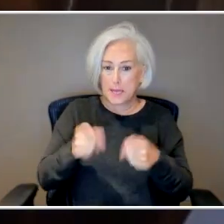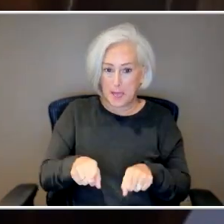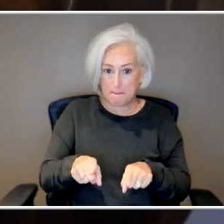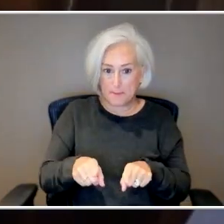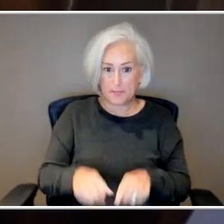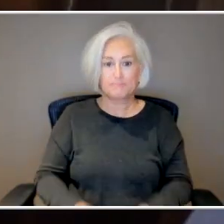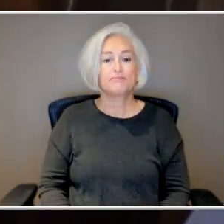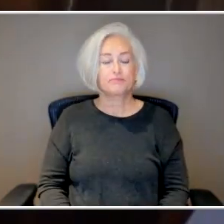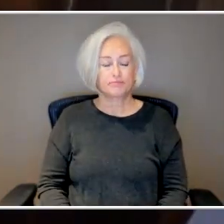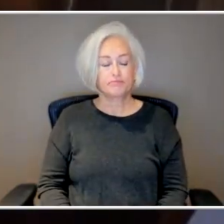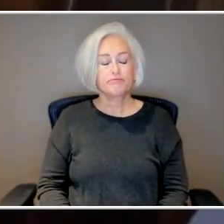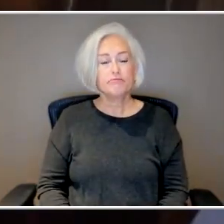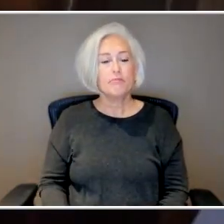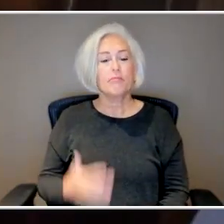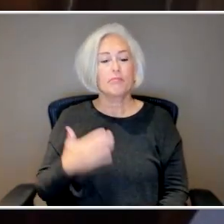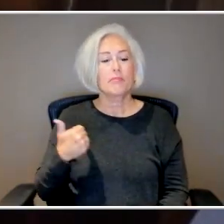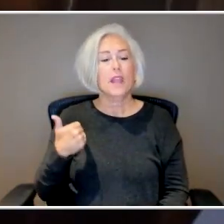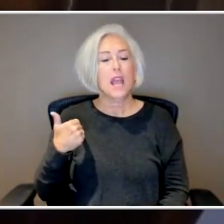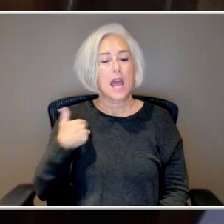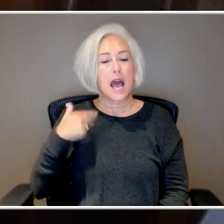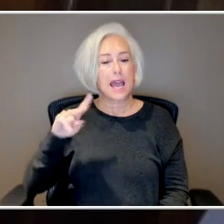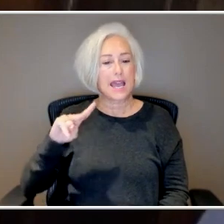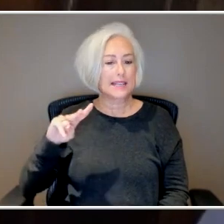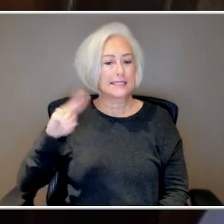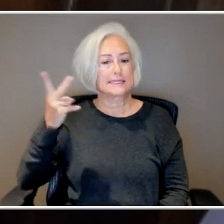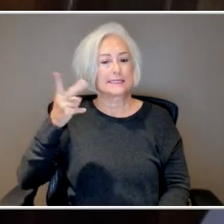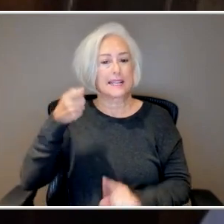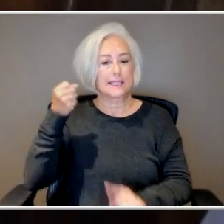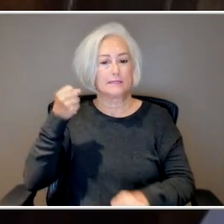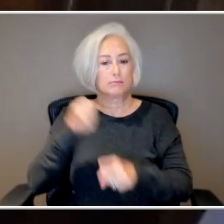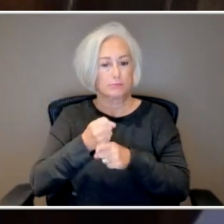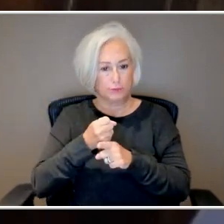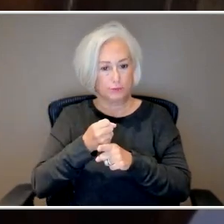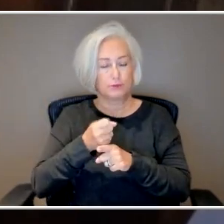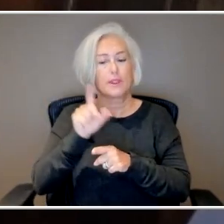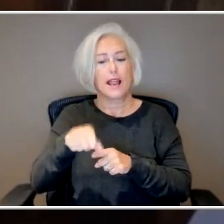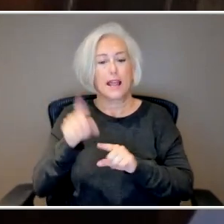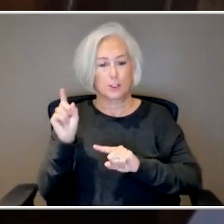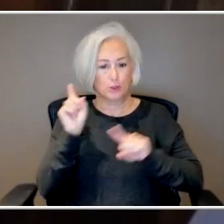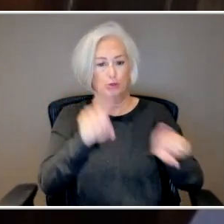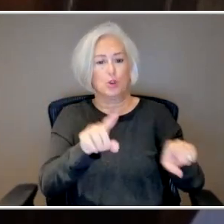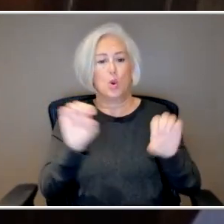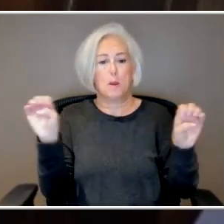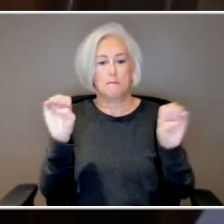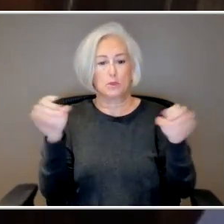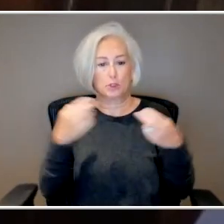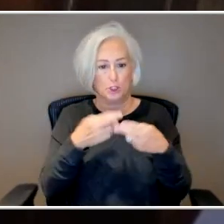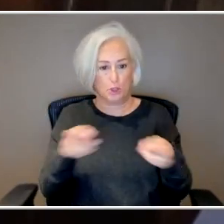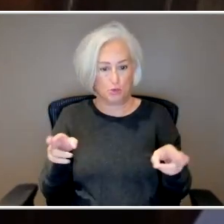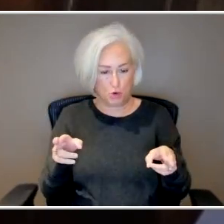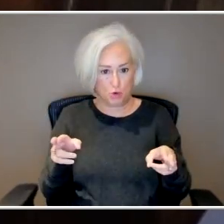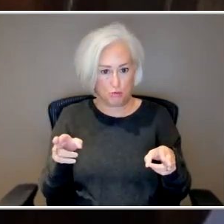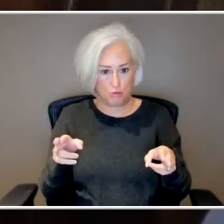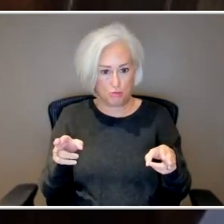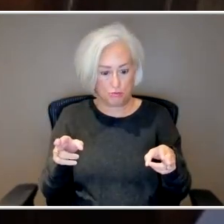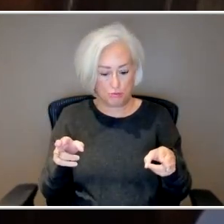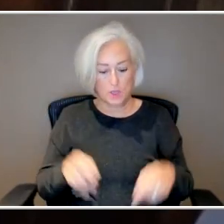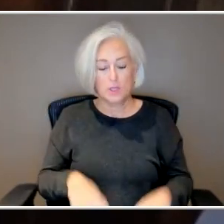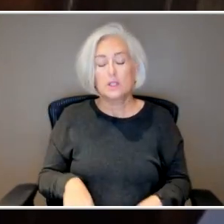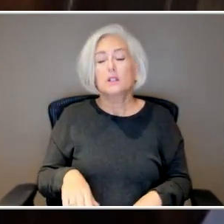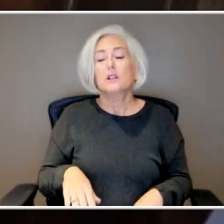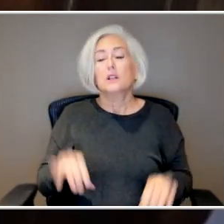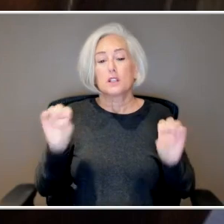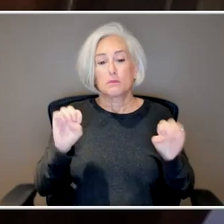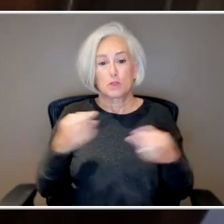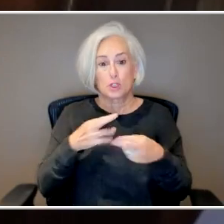bout, and that actually took me to the ER. And when I went to the ER, they thought I was having a kidney stone